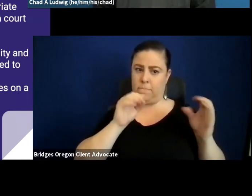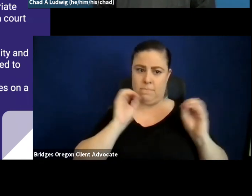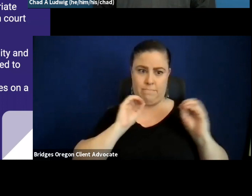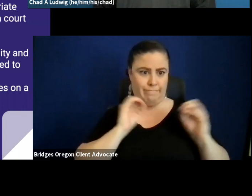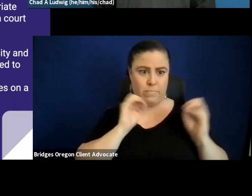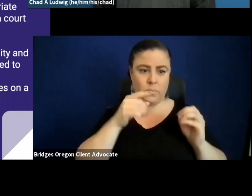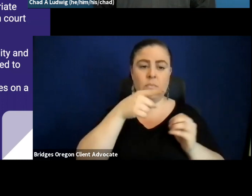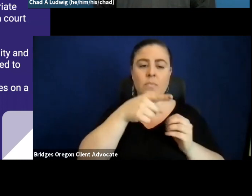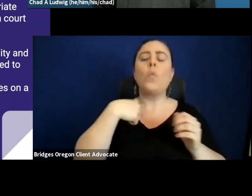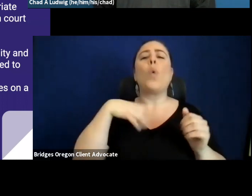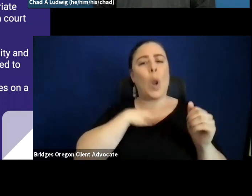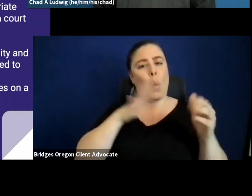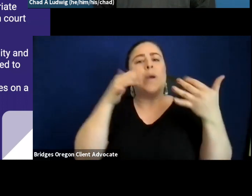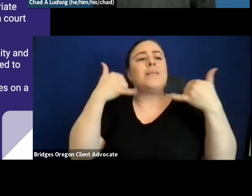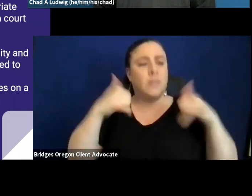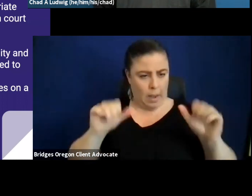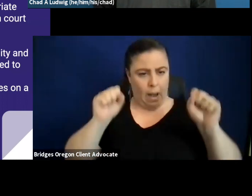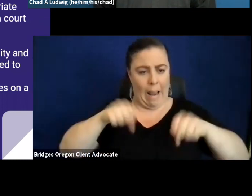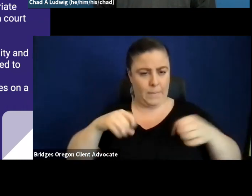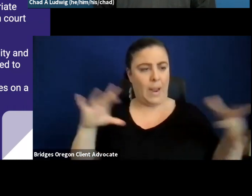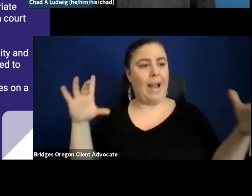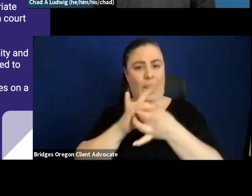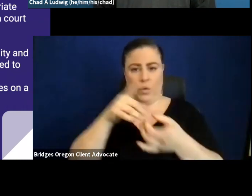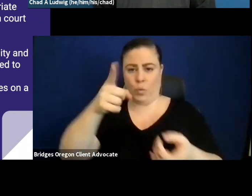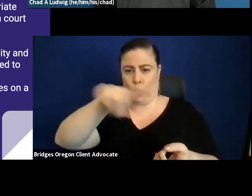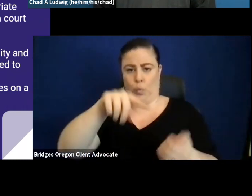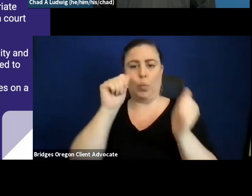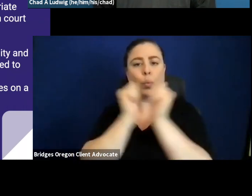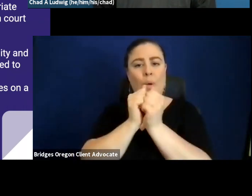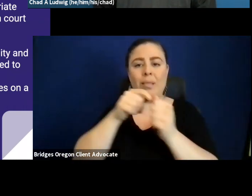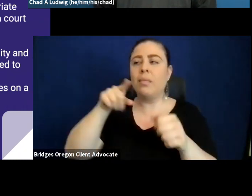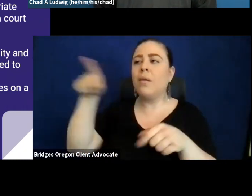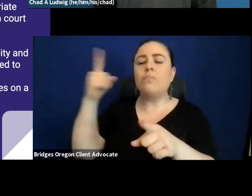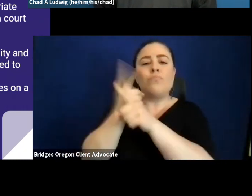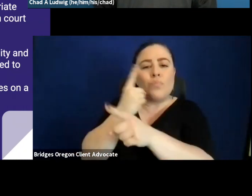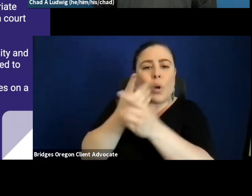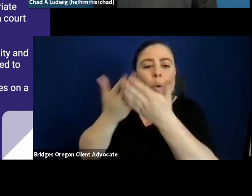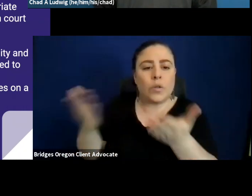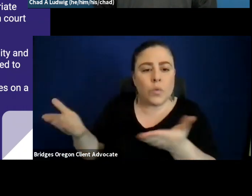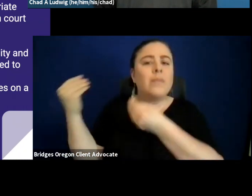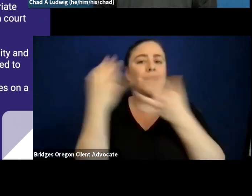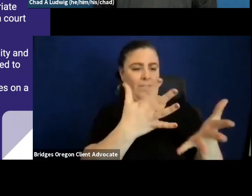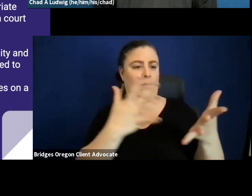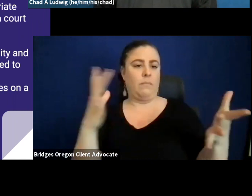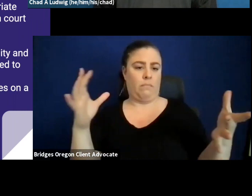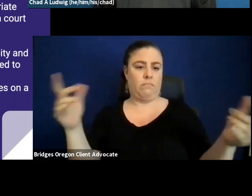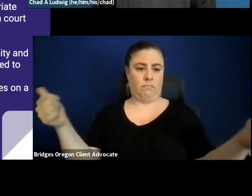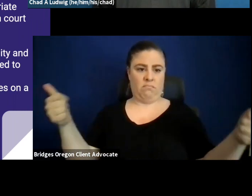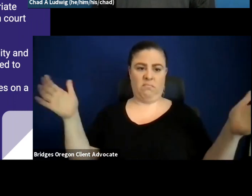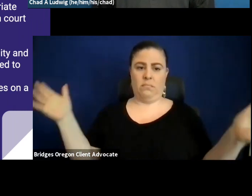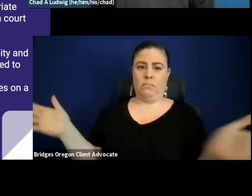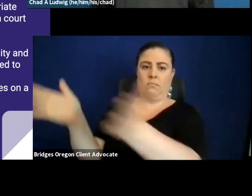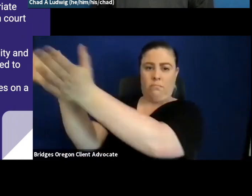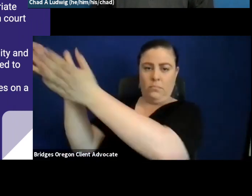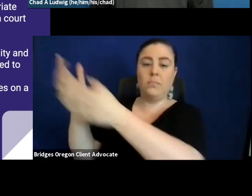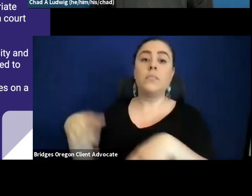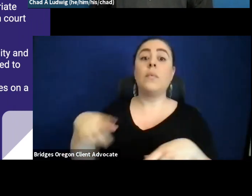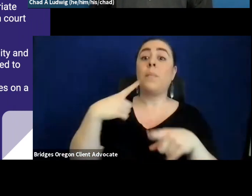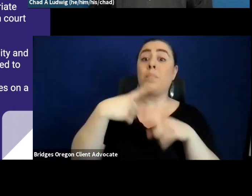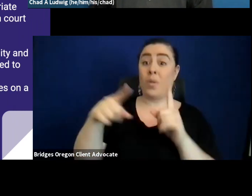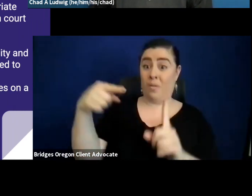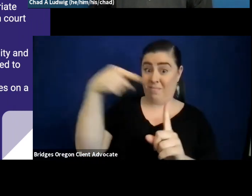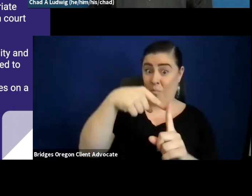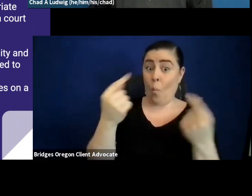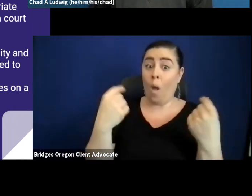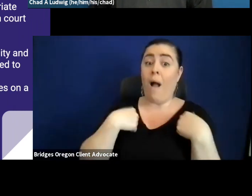an interpreter. Those don't have to do with a crime. We will still be able to connect you with the appropriate resources,